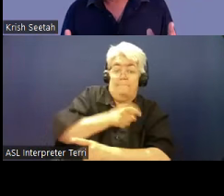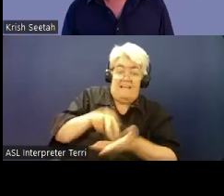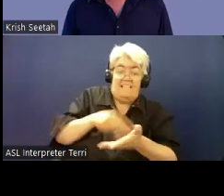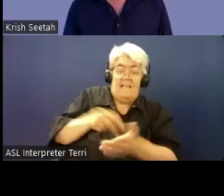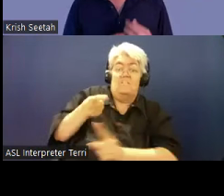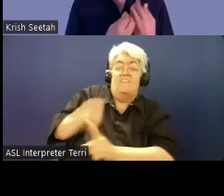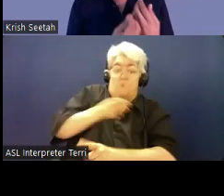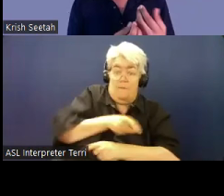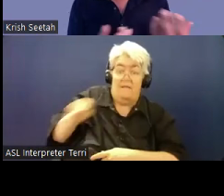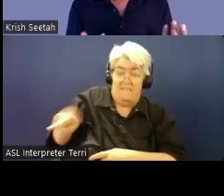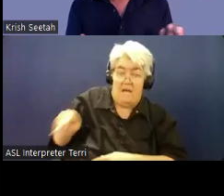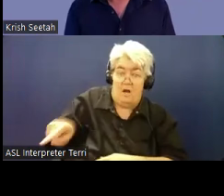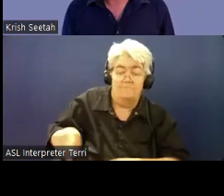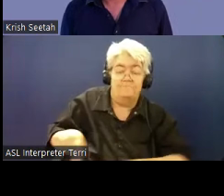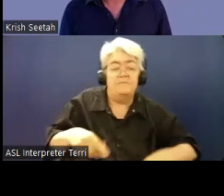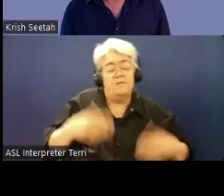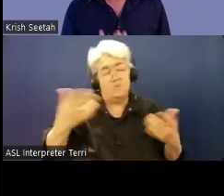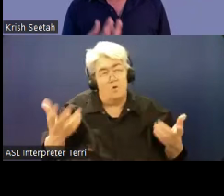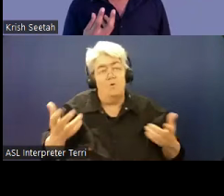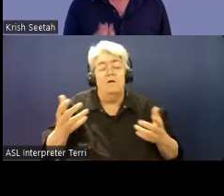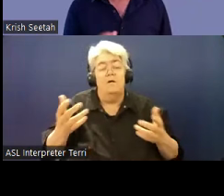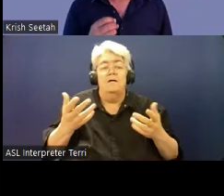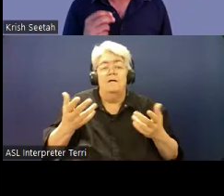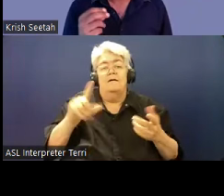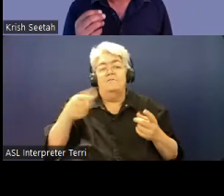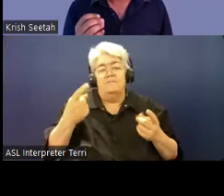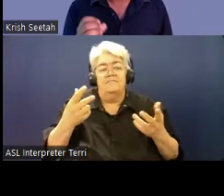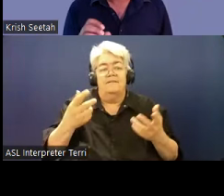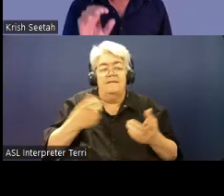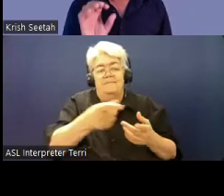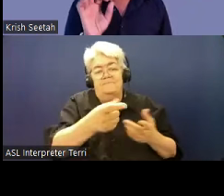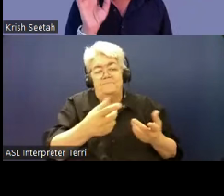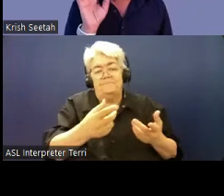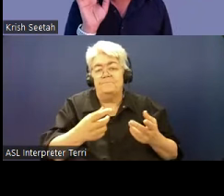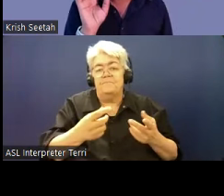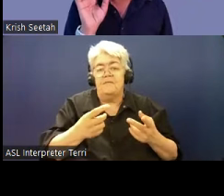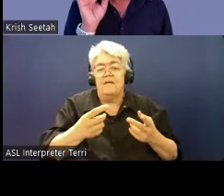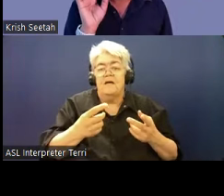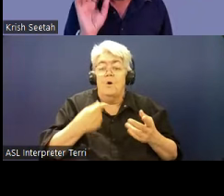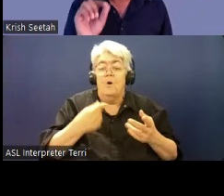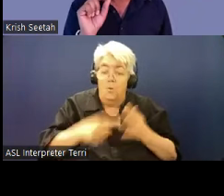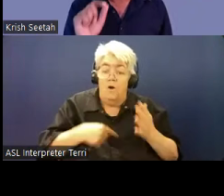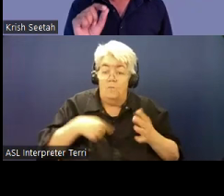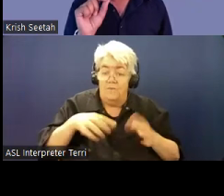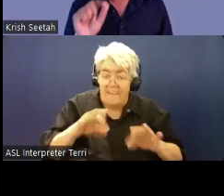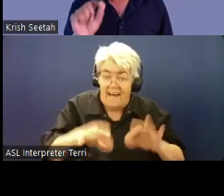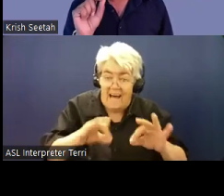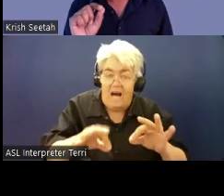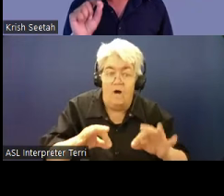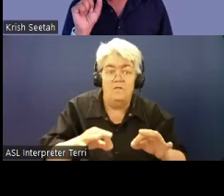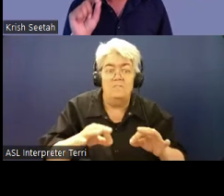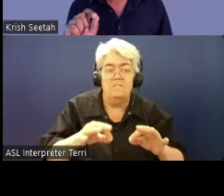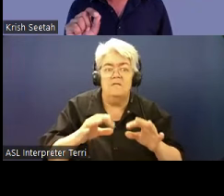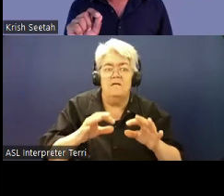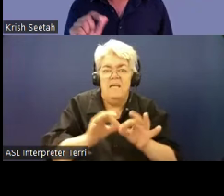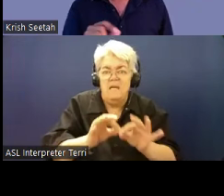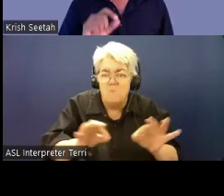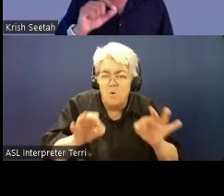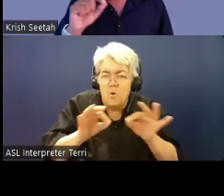Ultimately, just in summary, our outcomes very much provide an incredibly important chronological